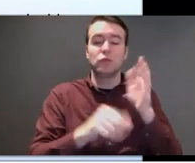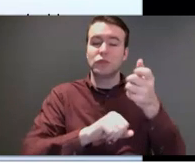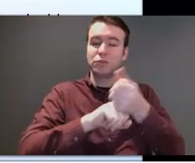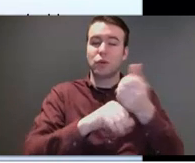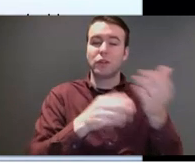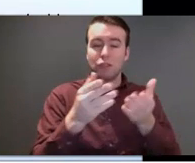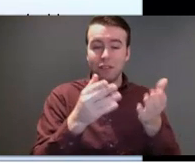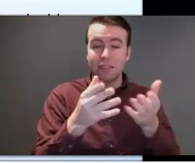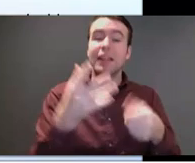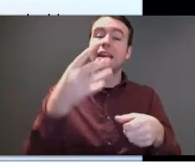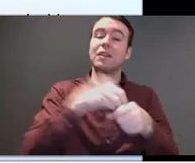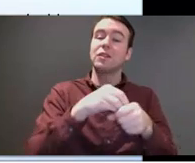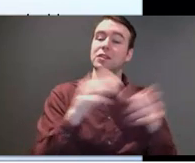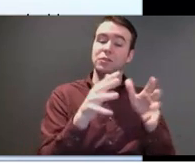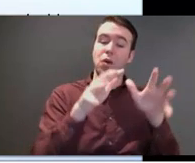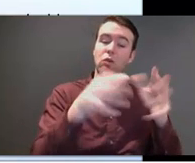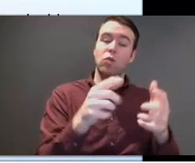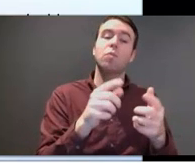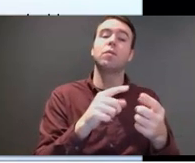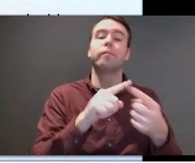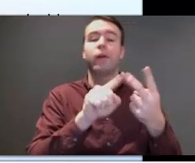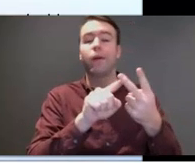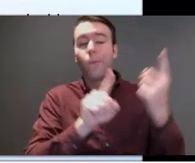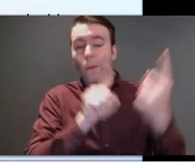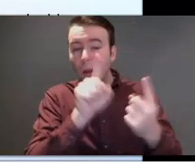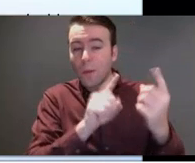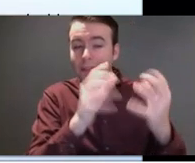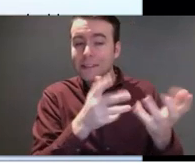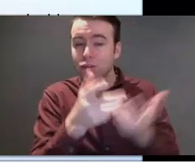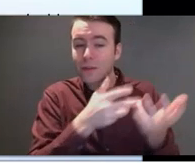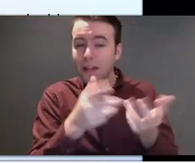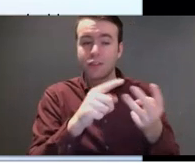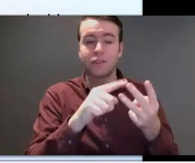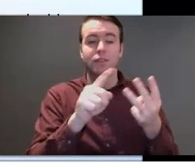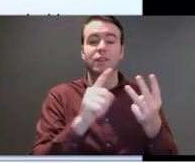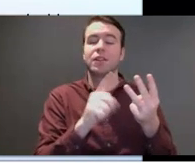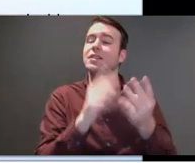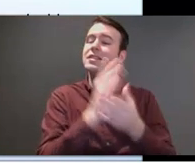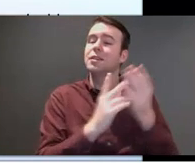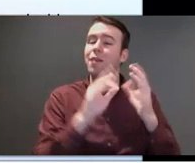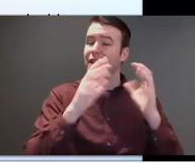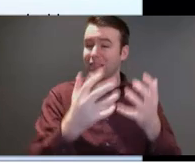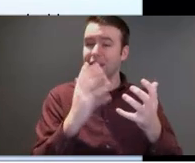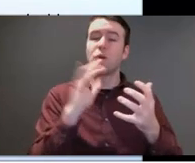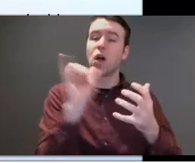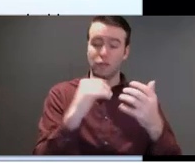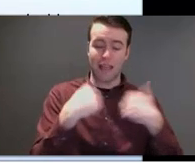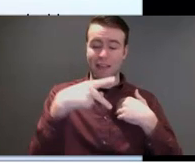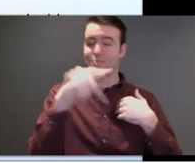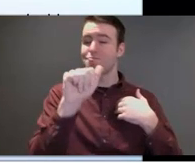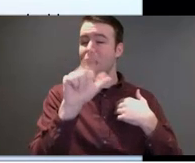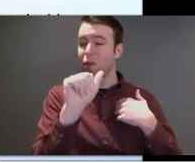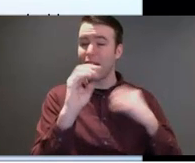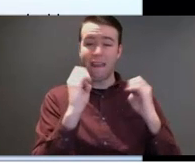services, including small group one-on-one teacher interactions. Some of the classes will also have